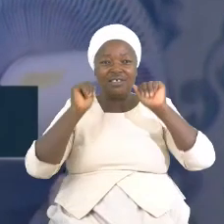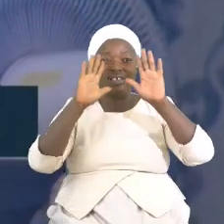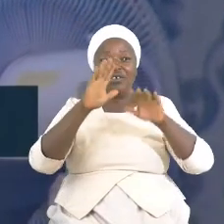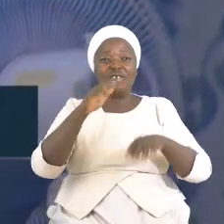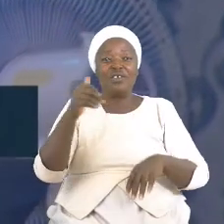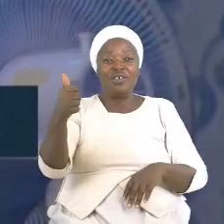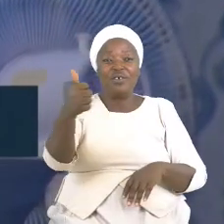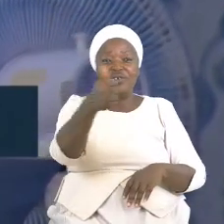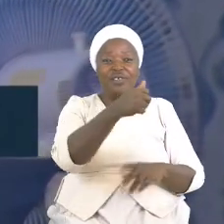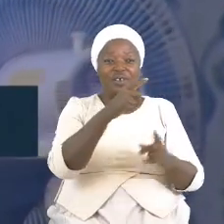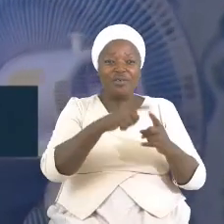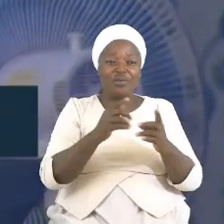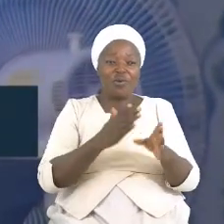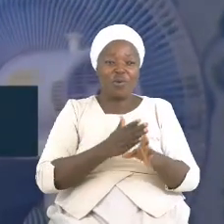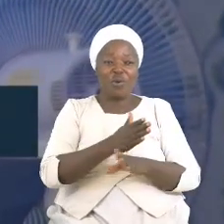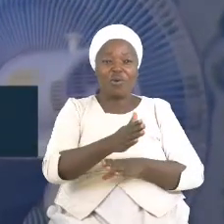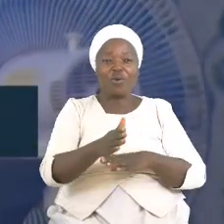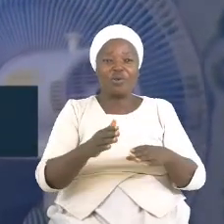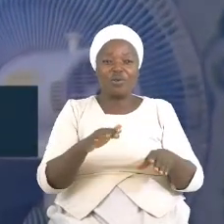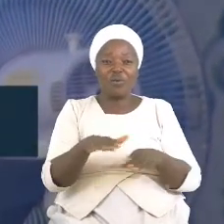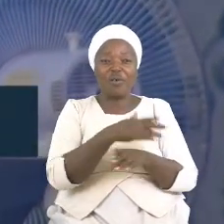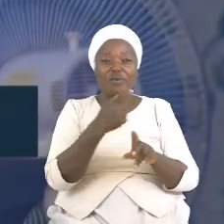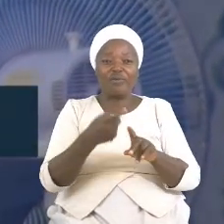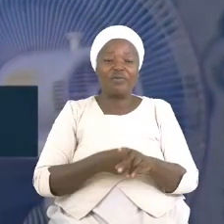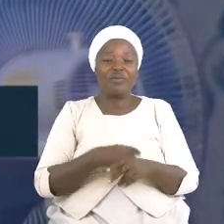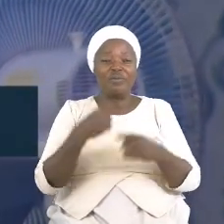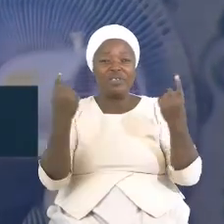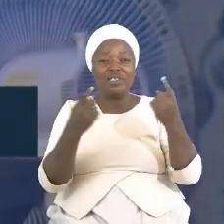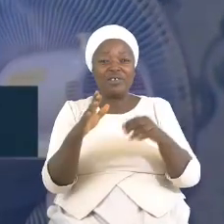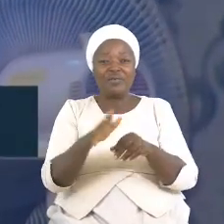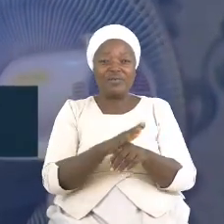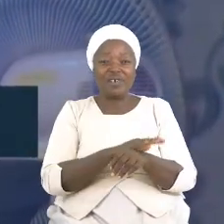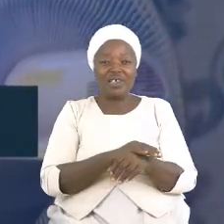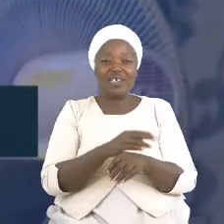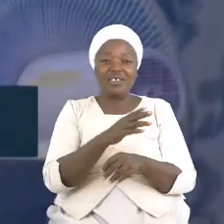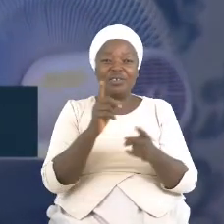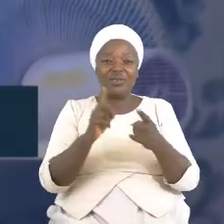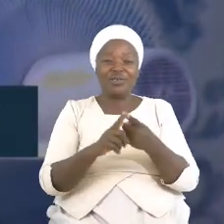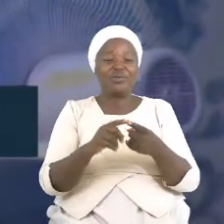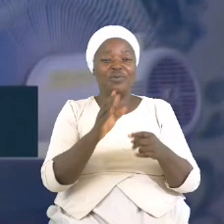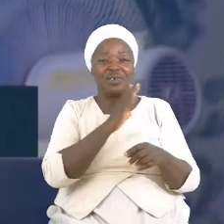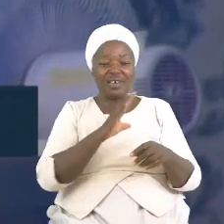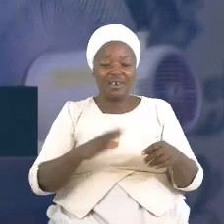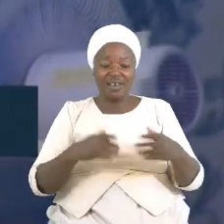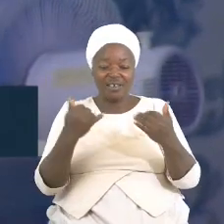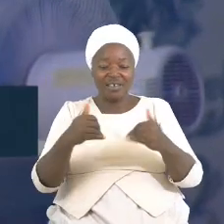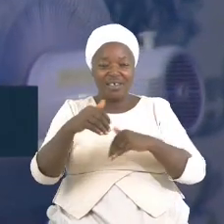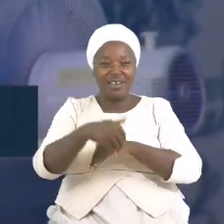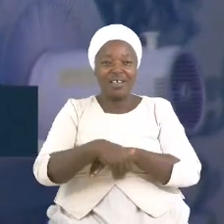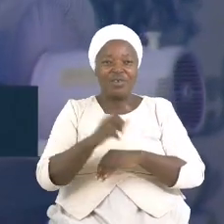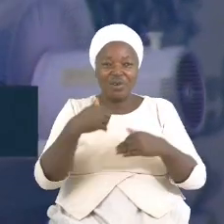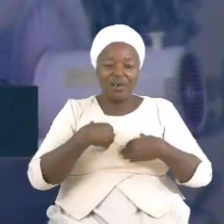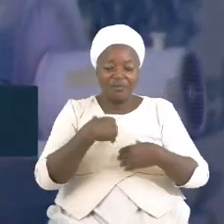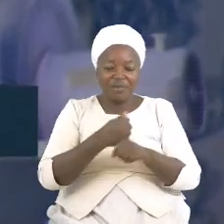unto righteousness, from darkness to light. You have made the greatest decision that anybody could make on earth.